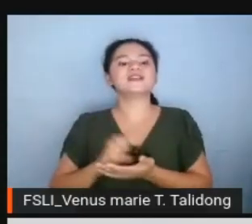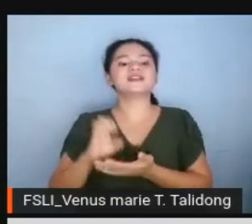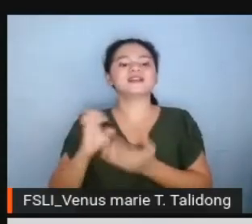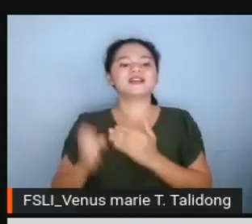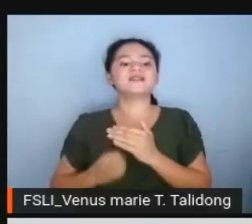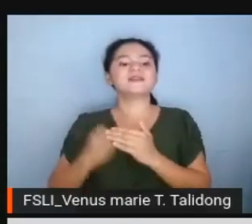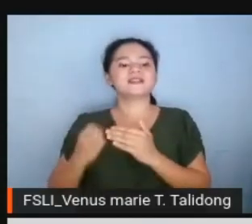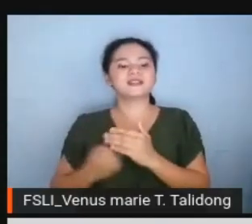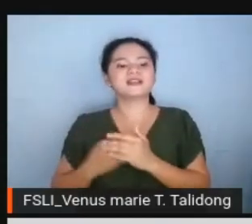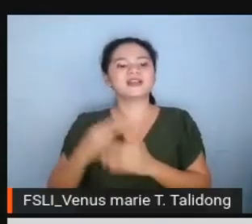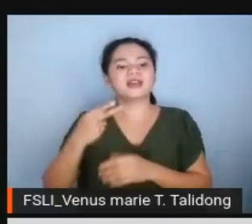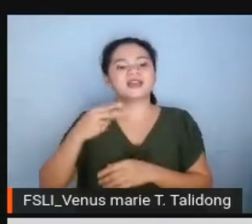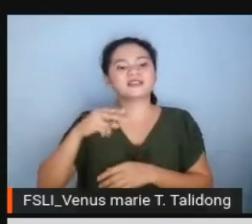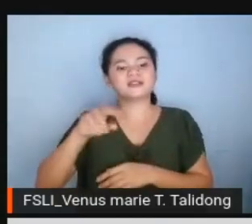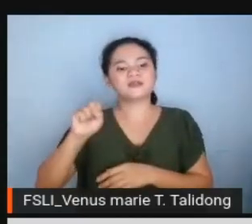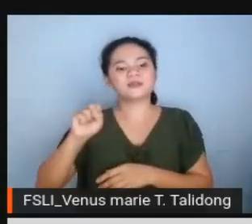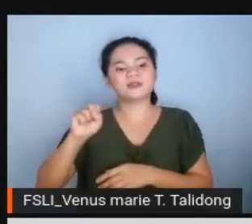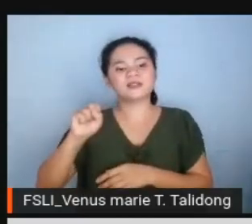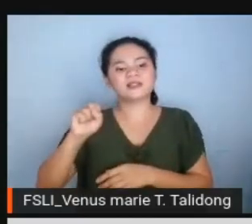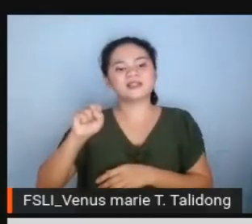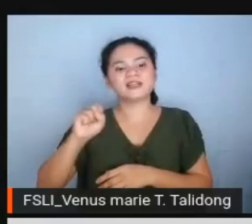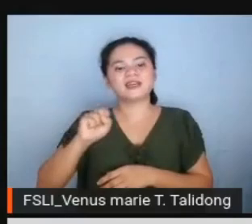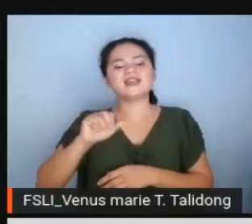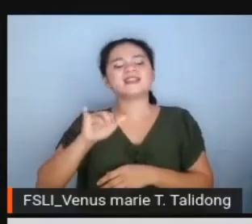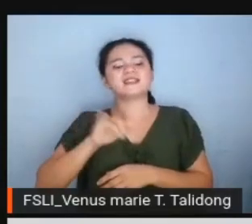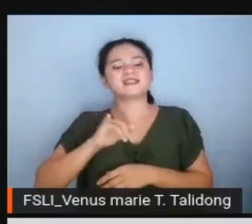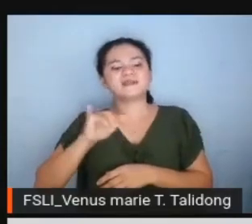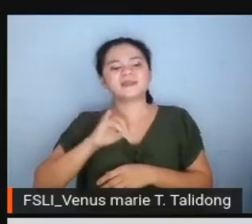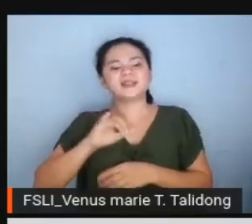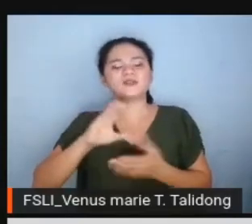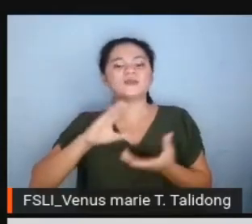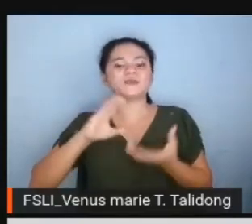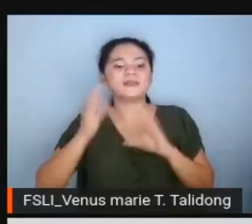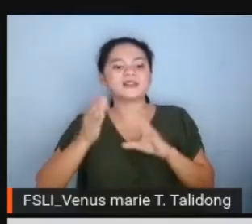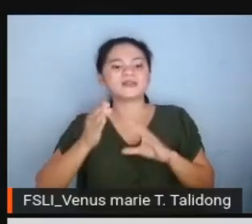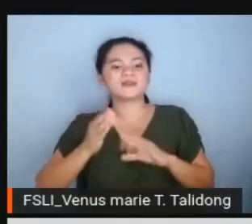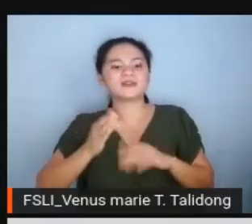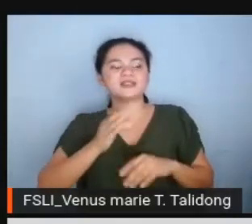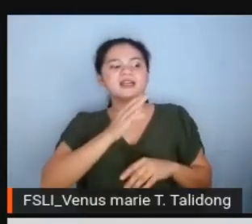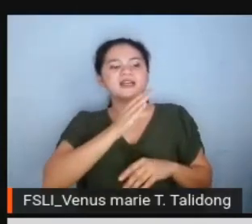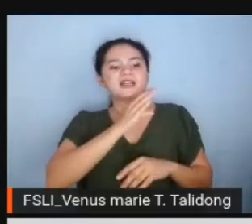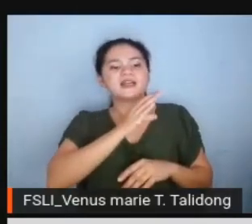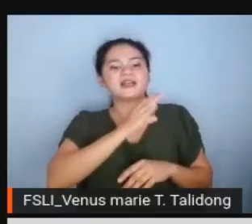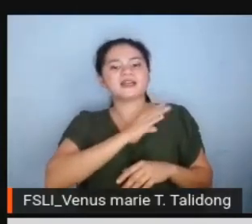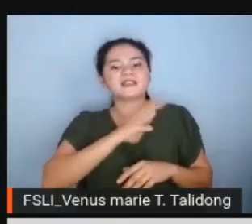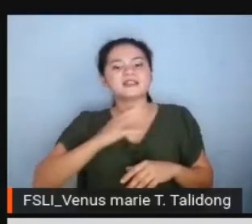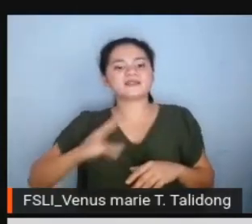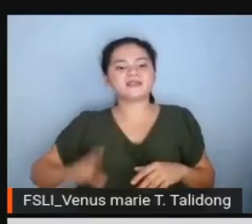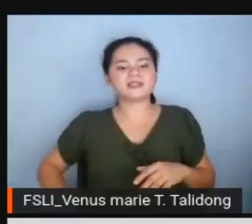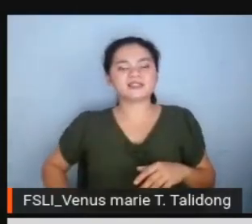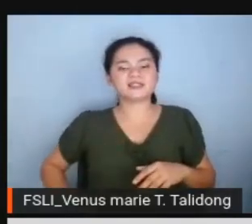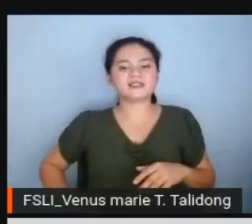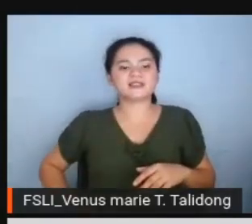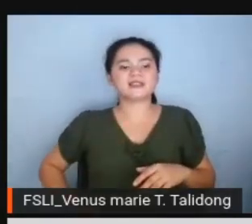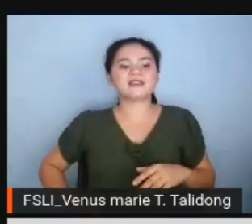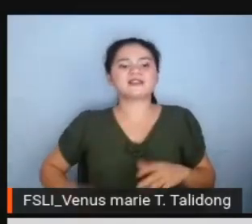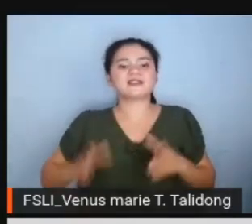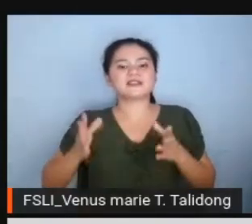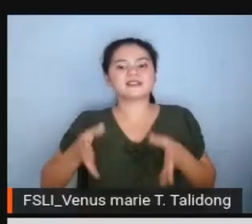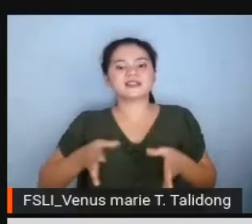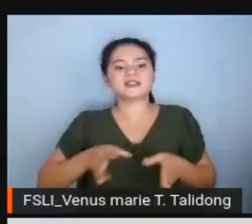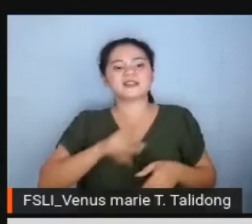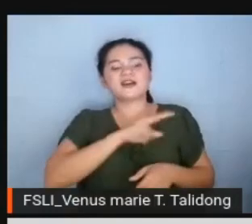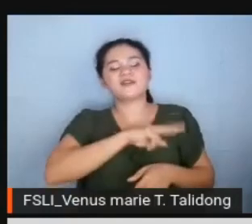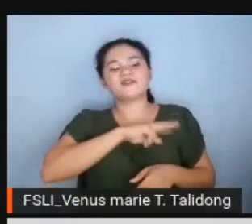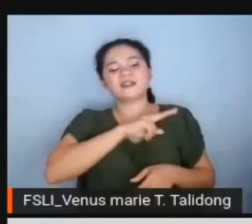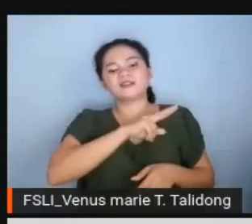Christian values. So it was very positive, very encouraging. And I would like to